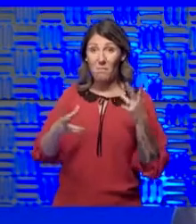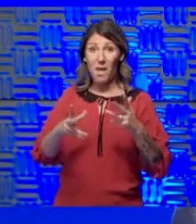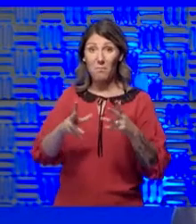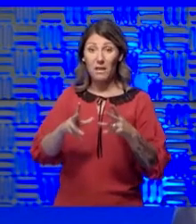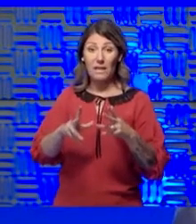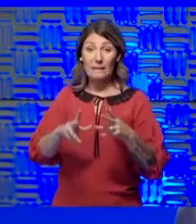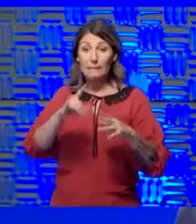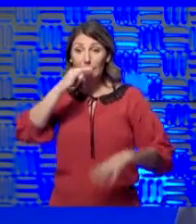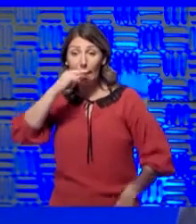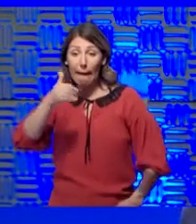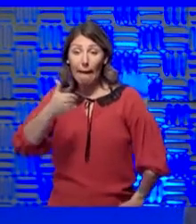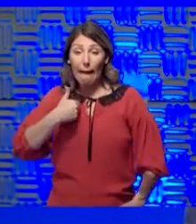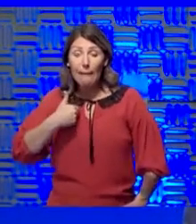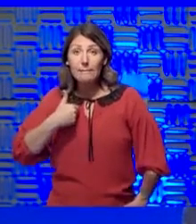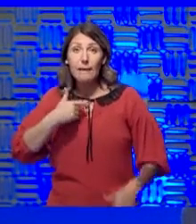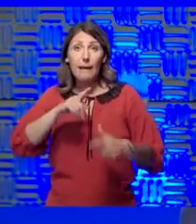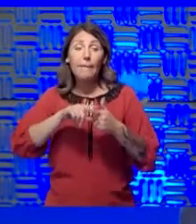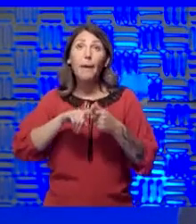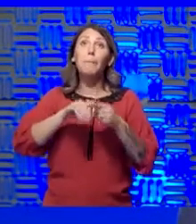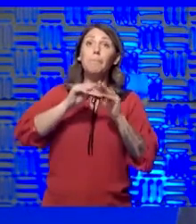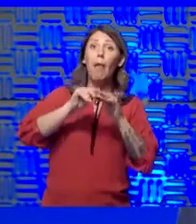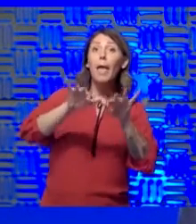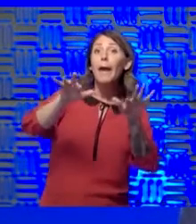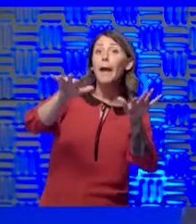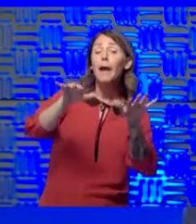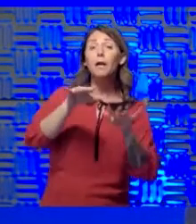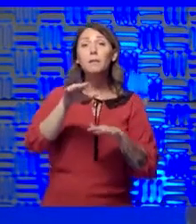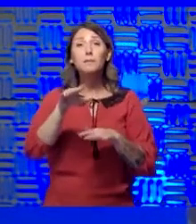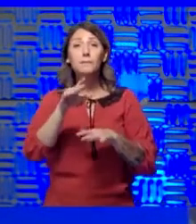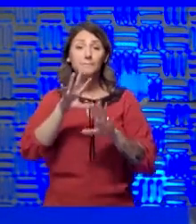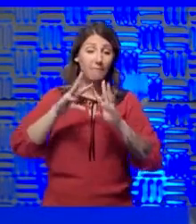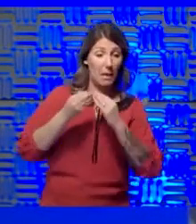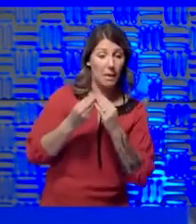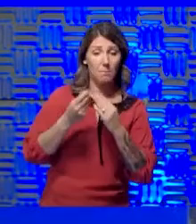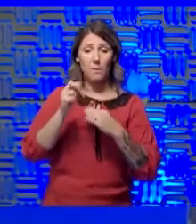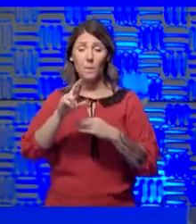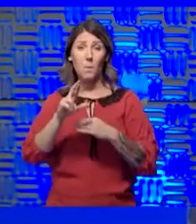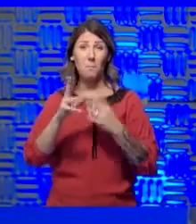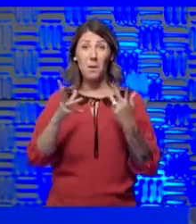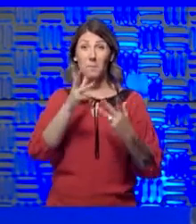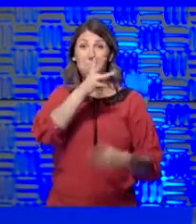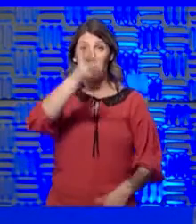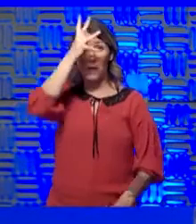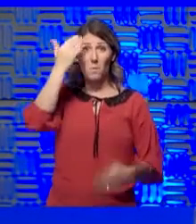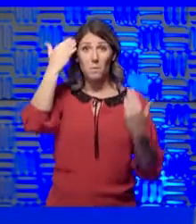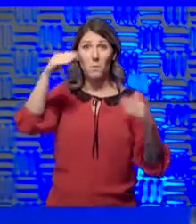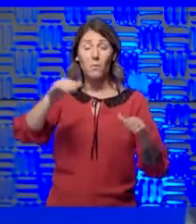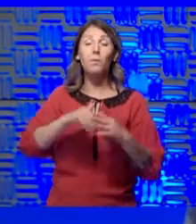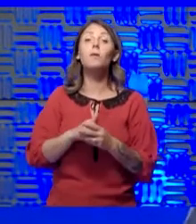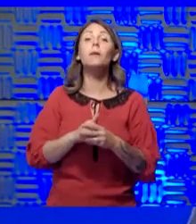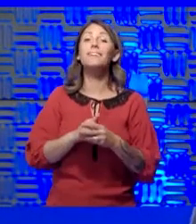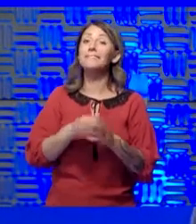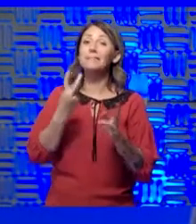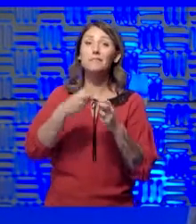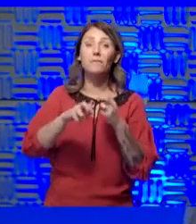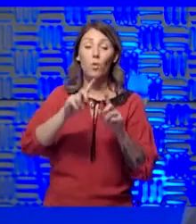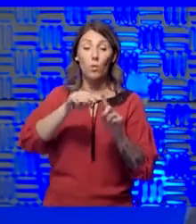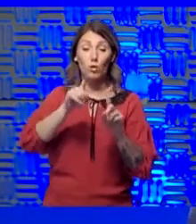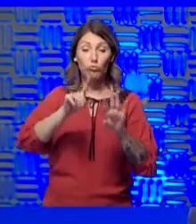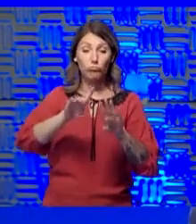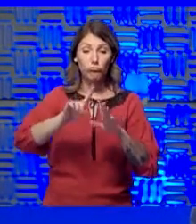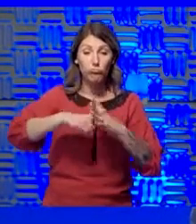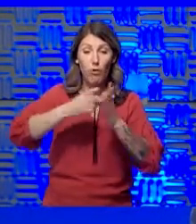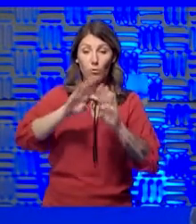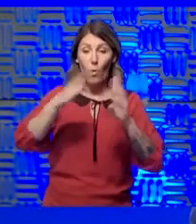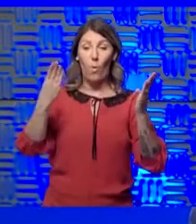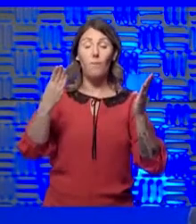able to spread it without even knowing it. The family, the parents may not even know it. It's very difficult. As we start to open up now, people